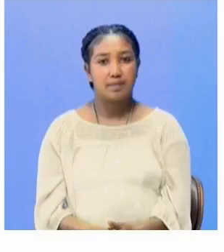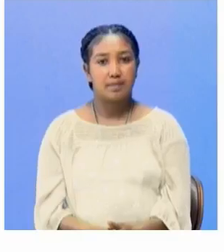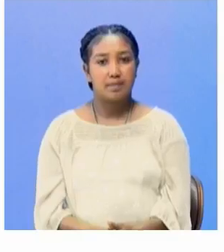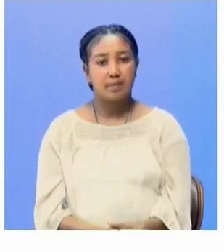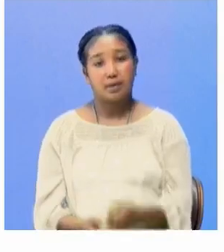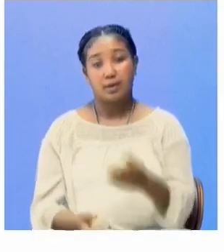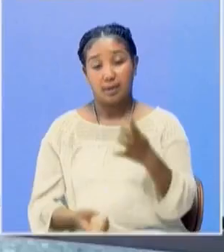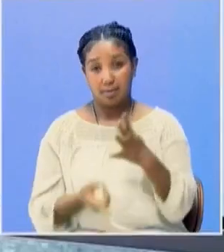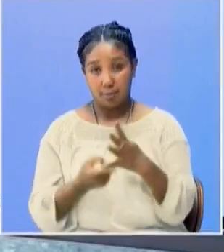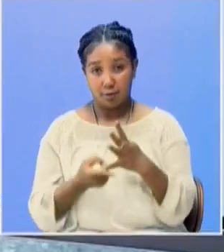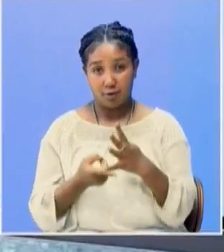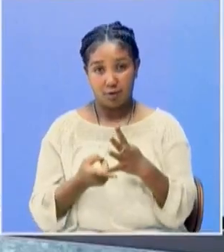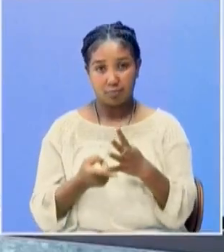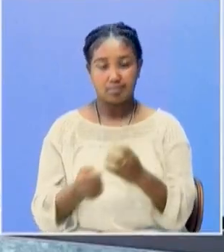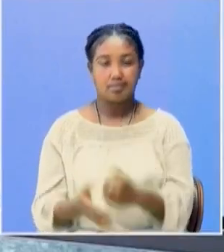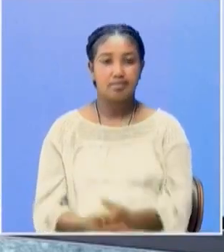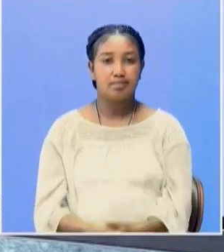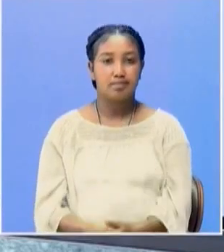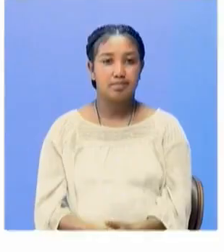Number 4,